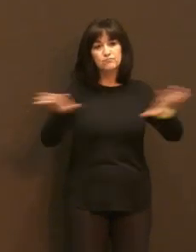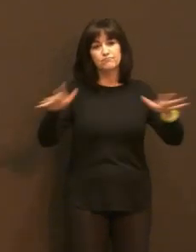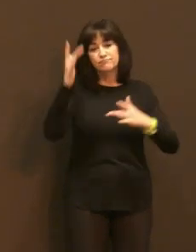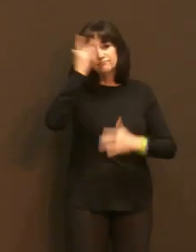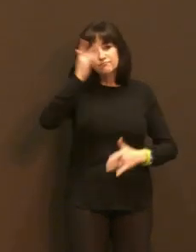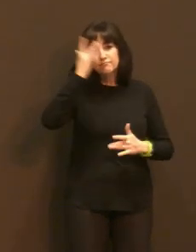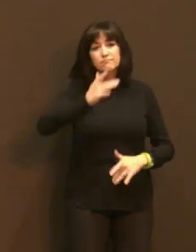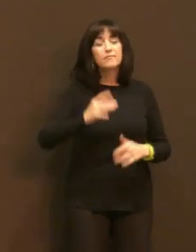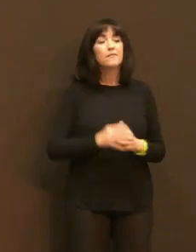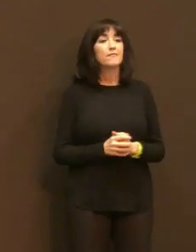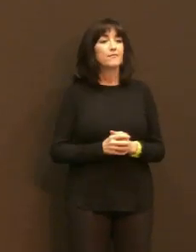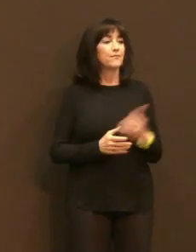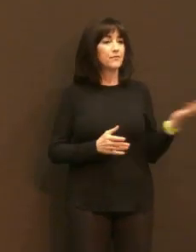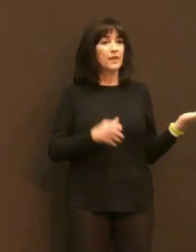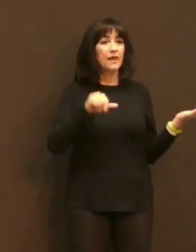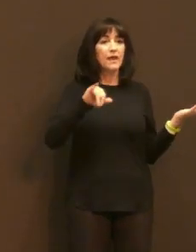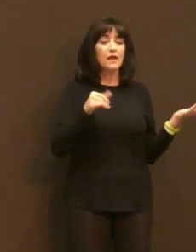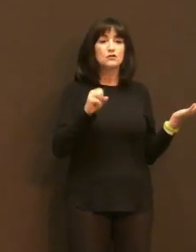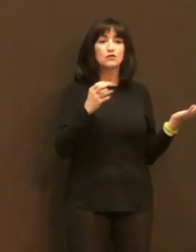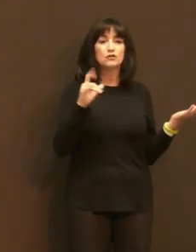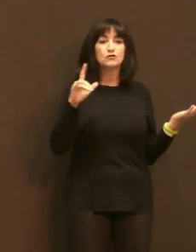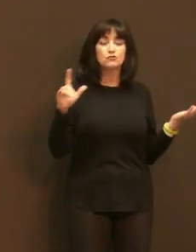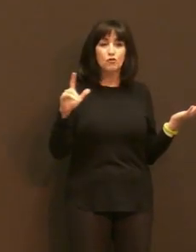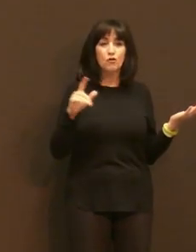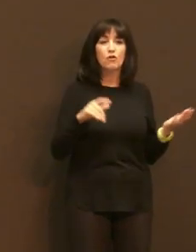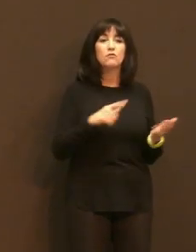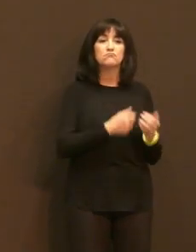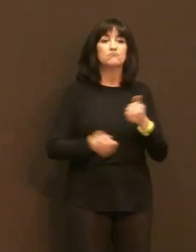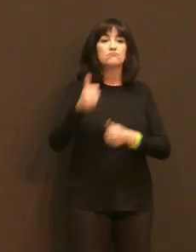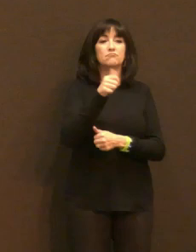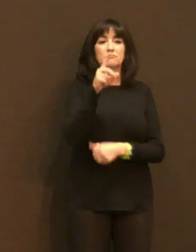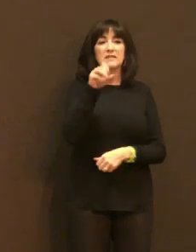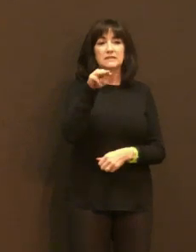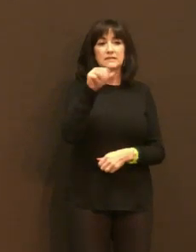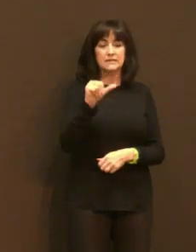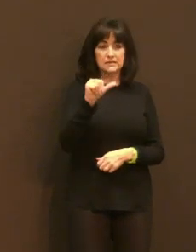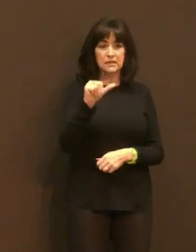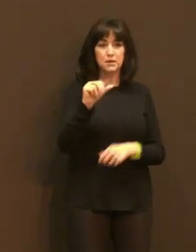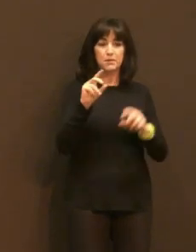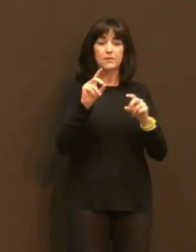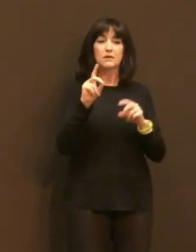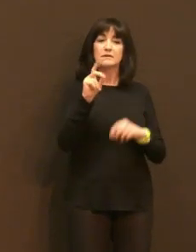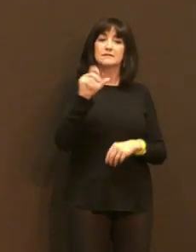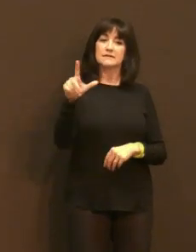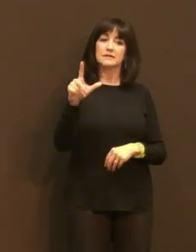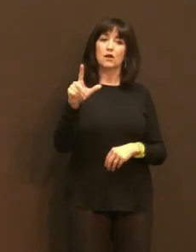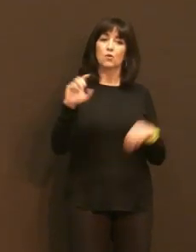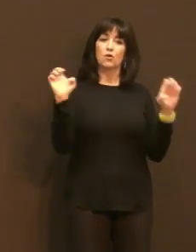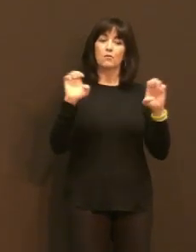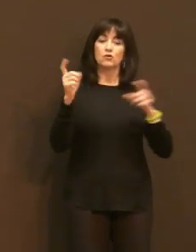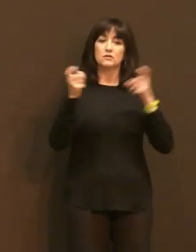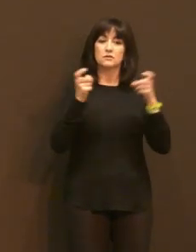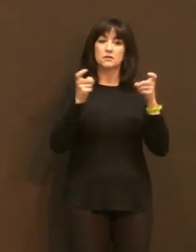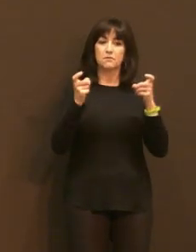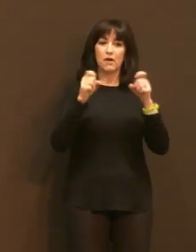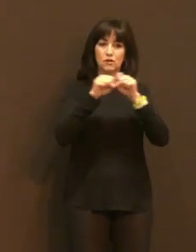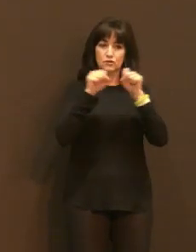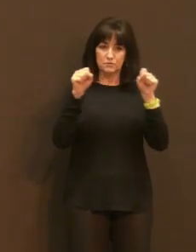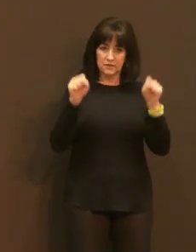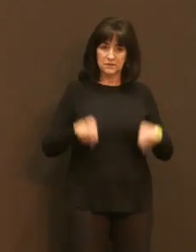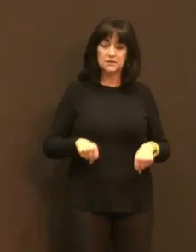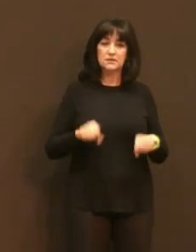Delaware Emergency Management Agency, our point person in coordinating the response to